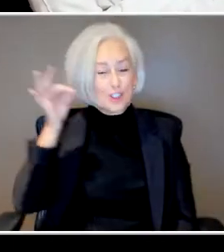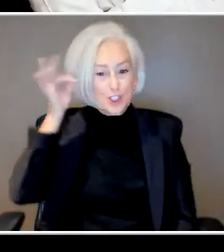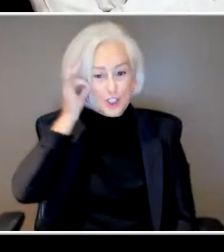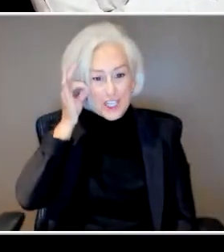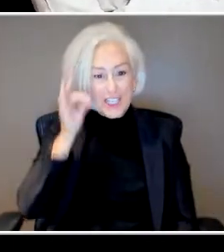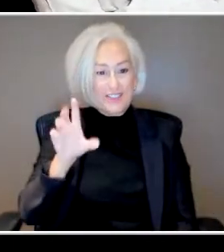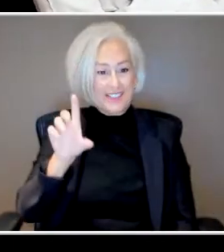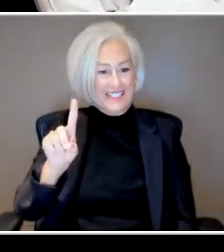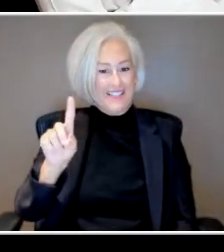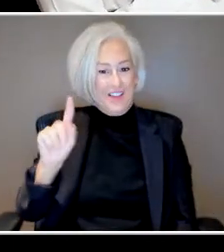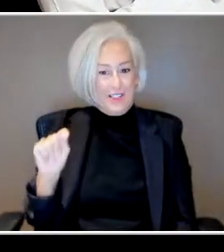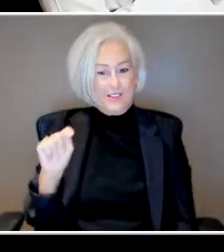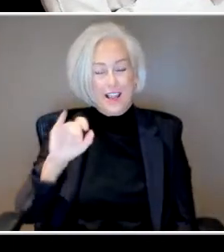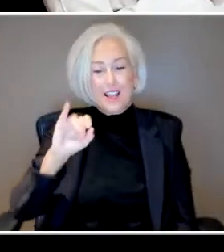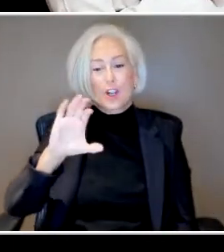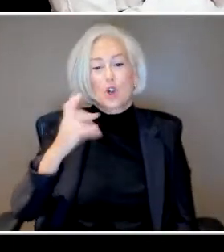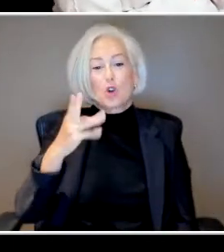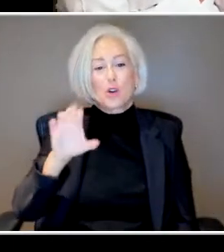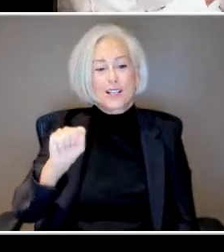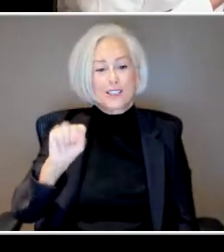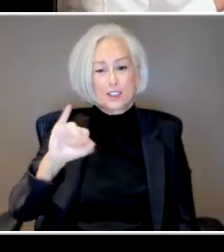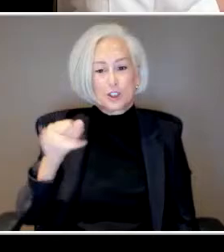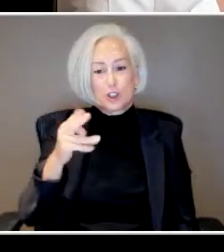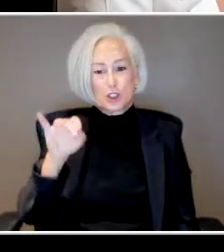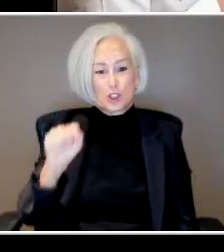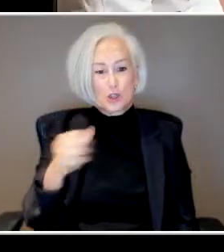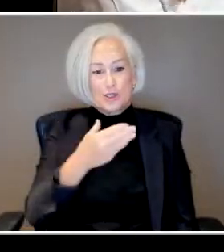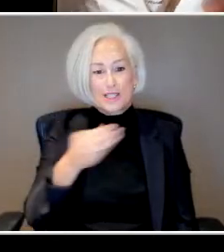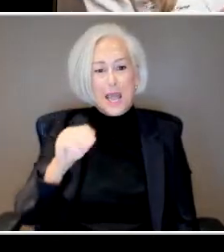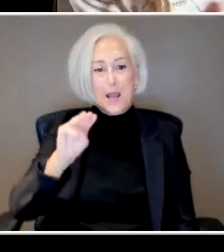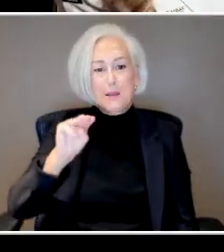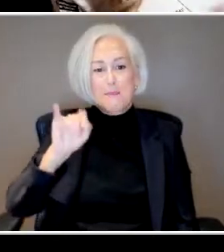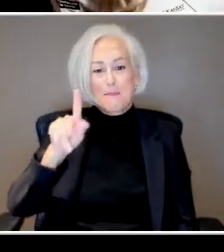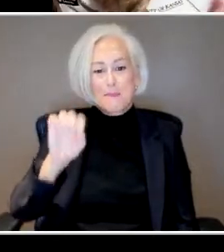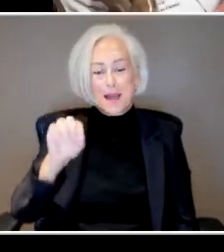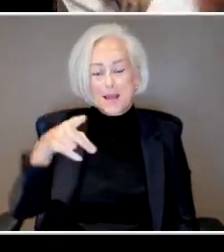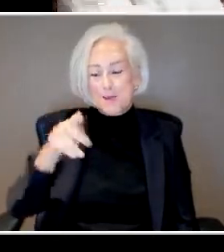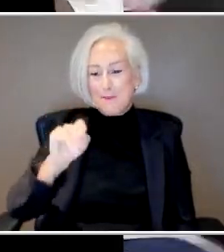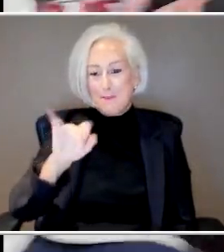Jones and Mike Pennel. Oh my God.